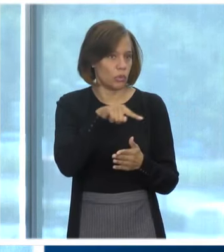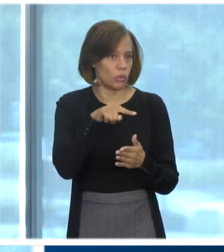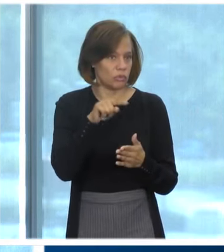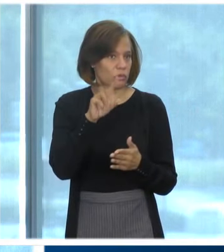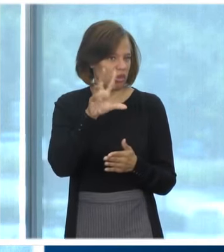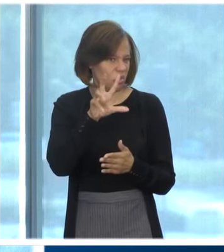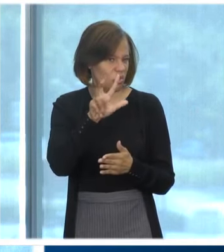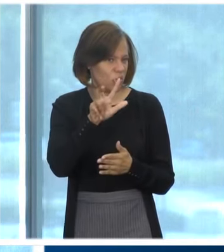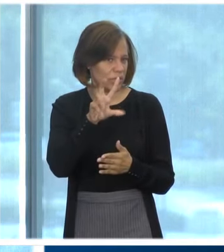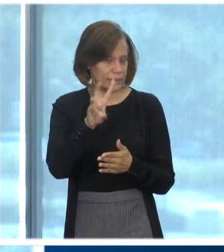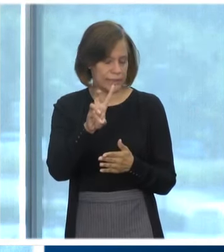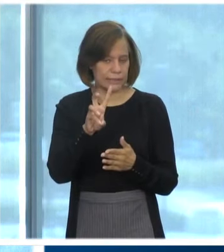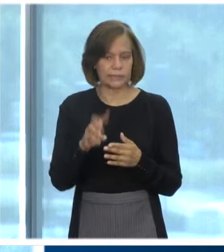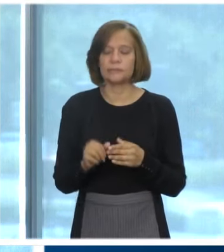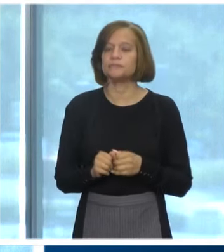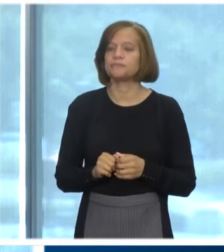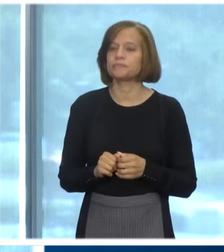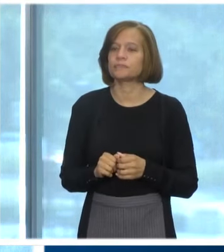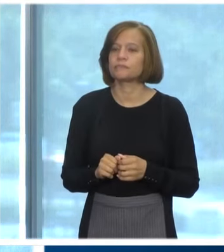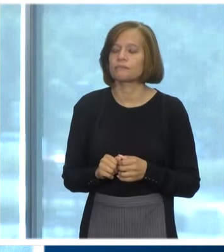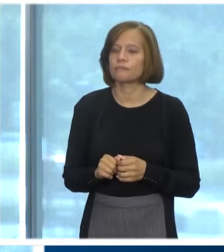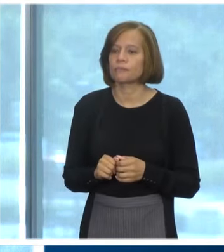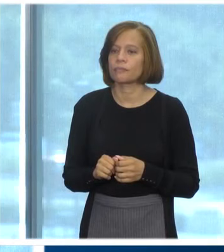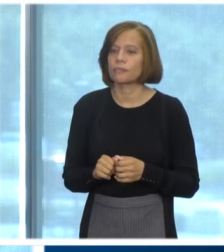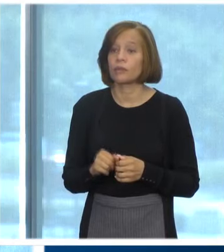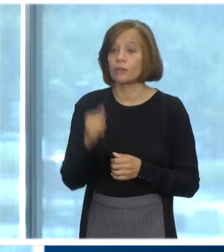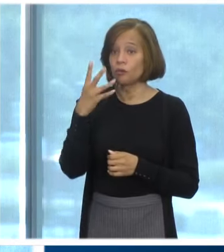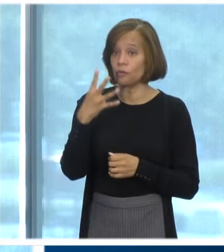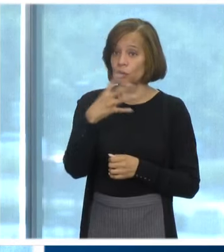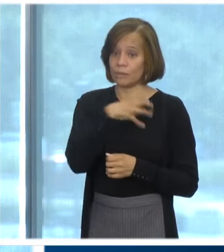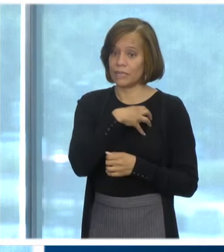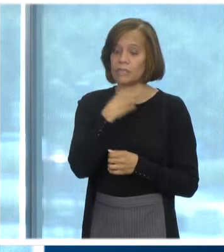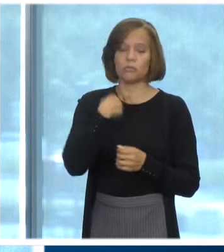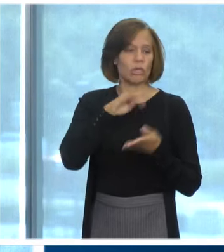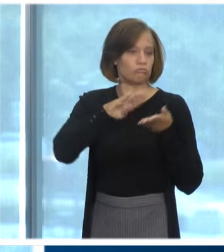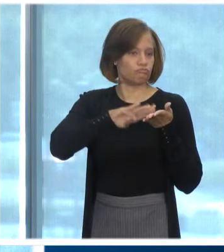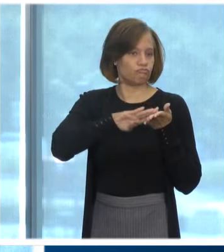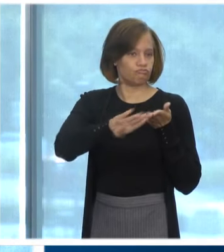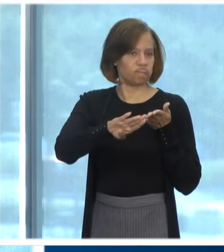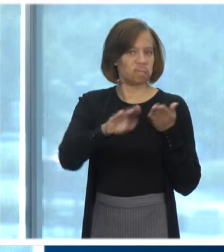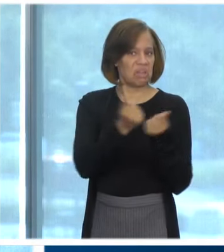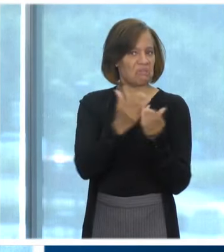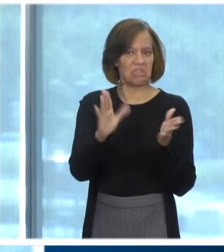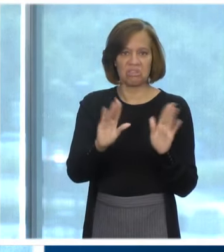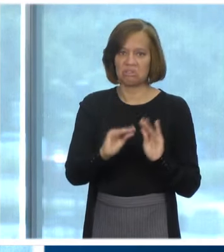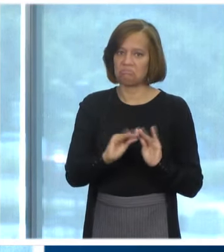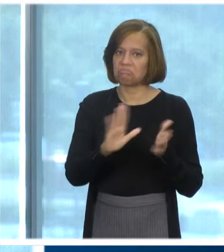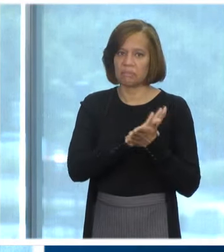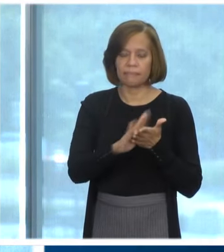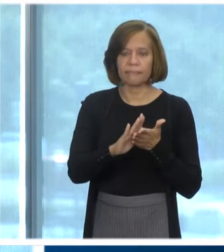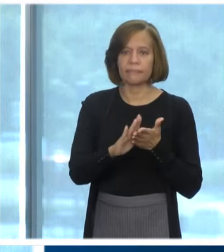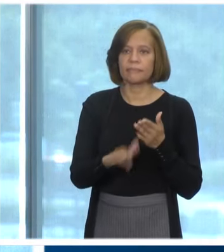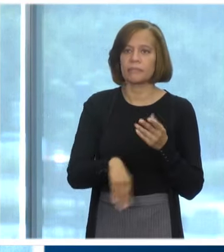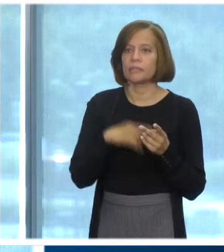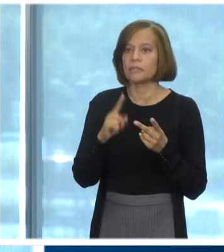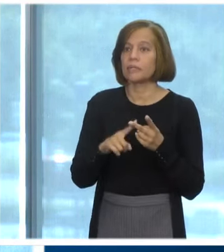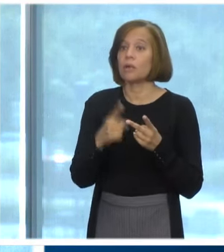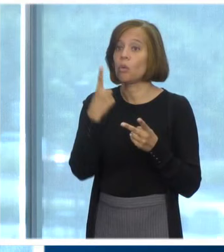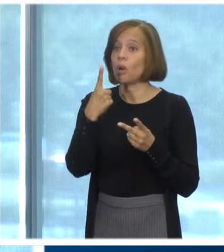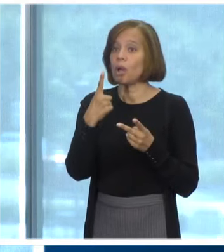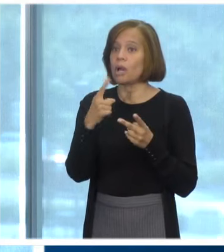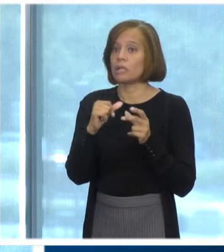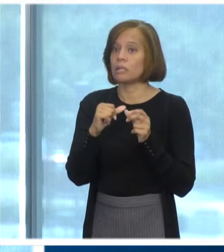have exonerated the conduct of 4 officers. We have sustained the allegations against 1